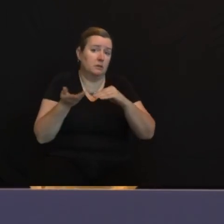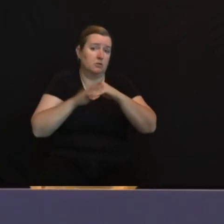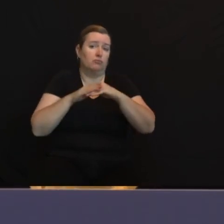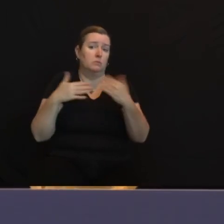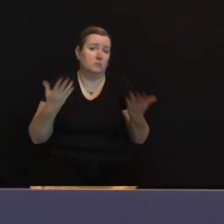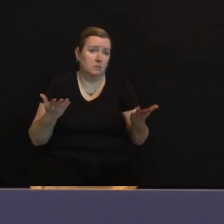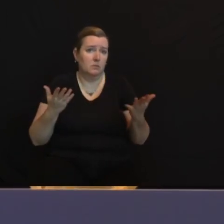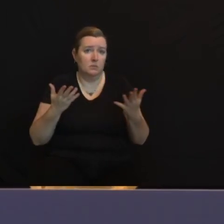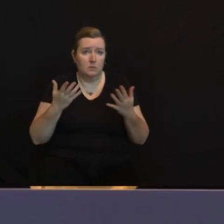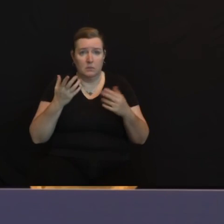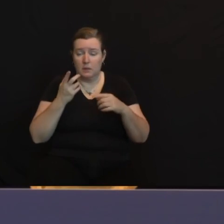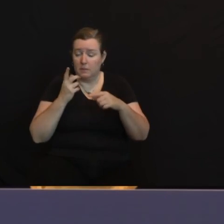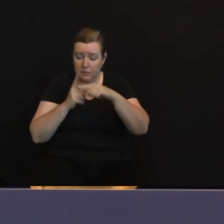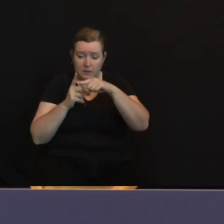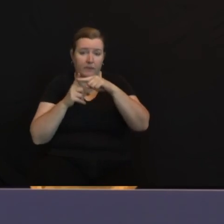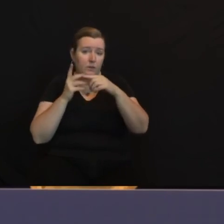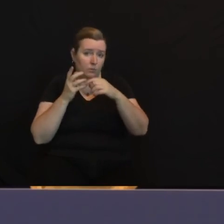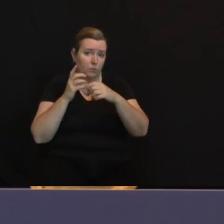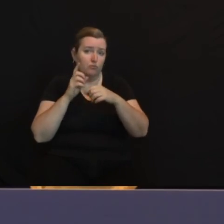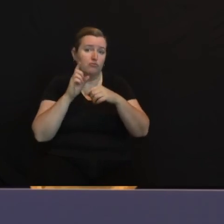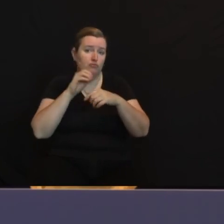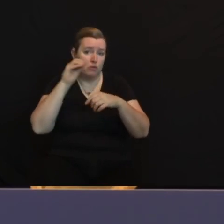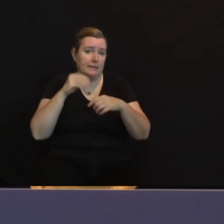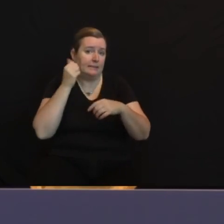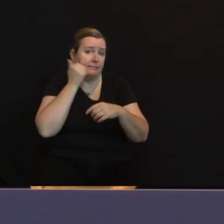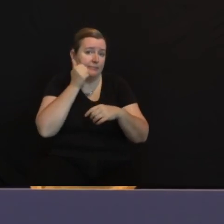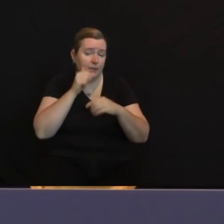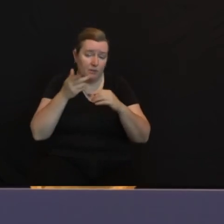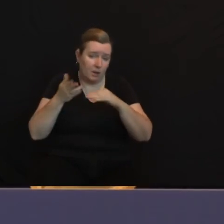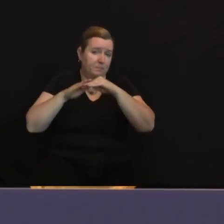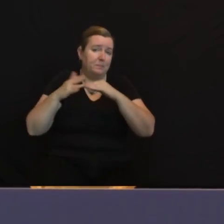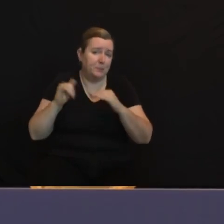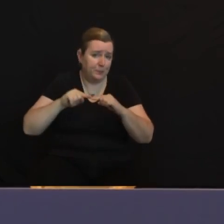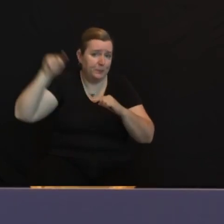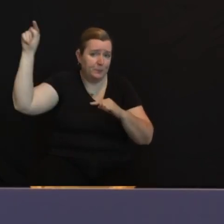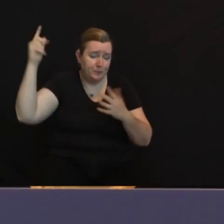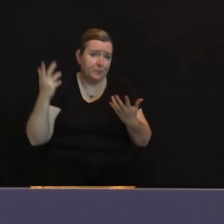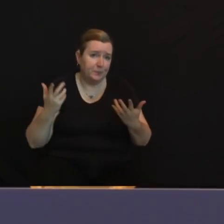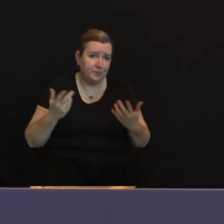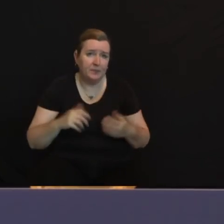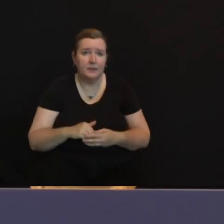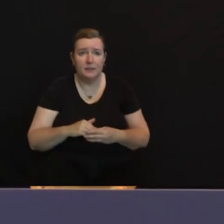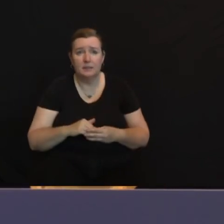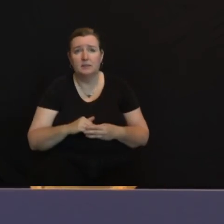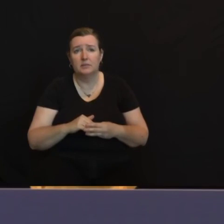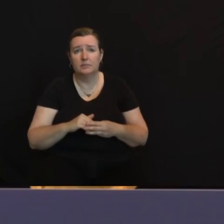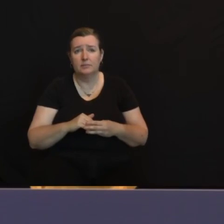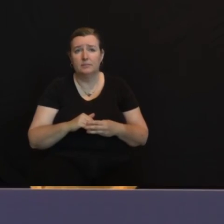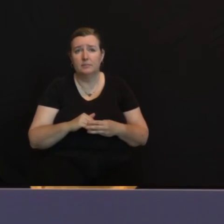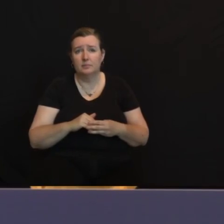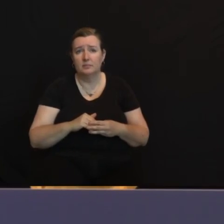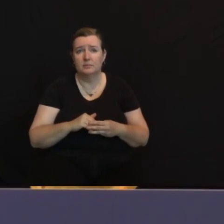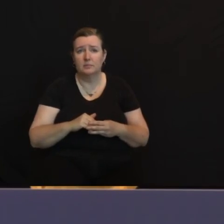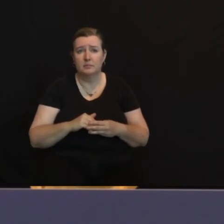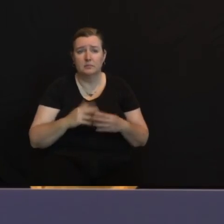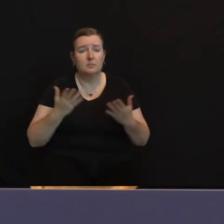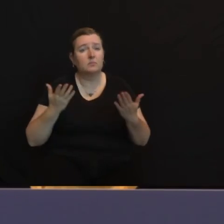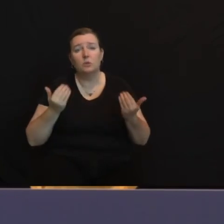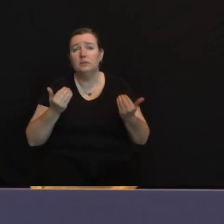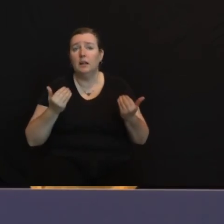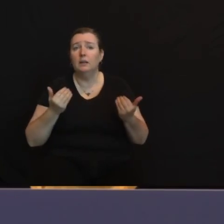number one, and correct the record, please. Our medical knowledge and scientific knowledge of this